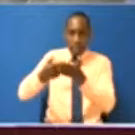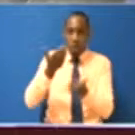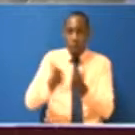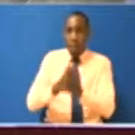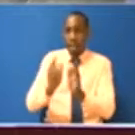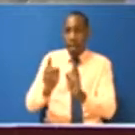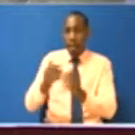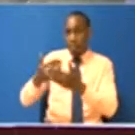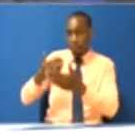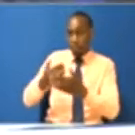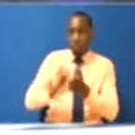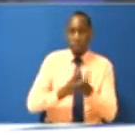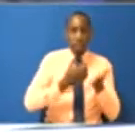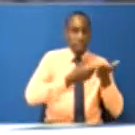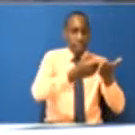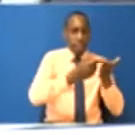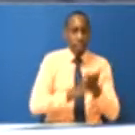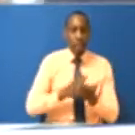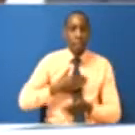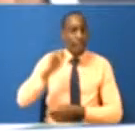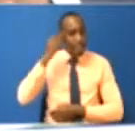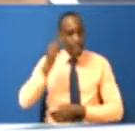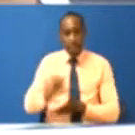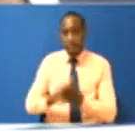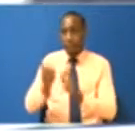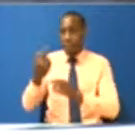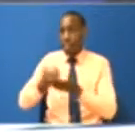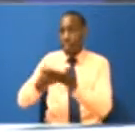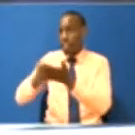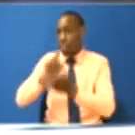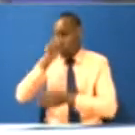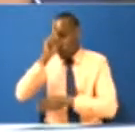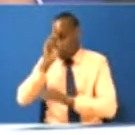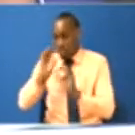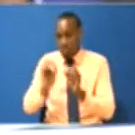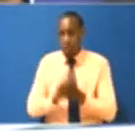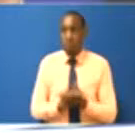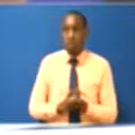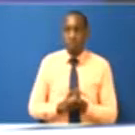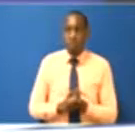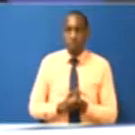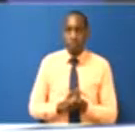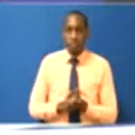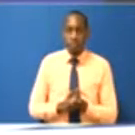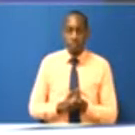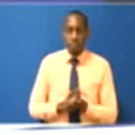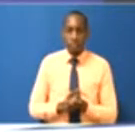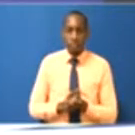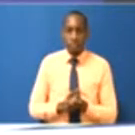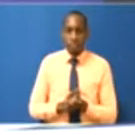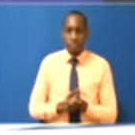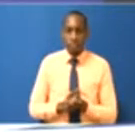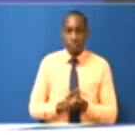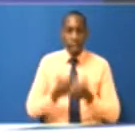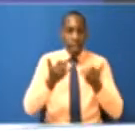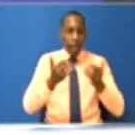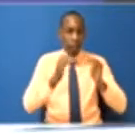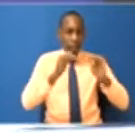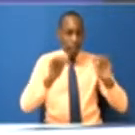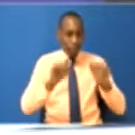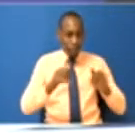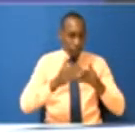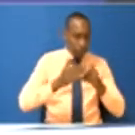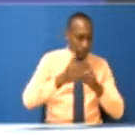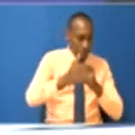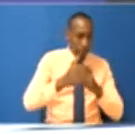the one we just came out you see i think this is it was chance player now they don't need to believe that these are adults the level now we are